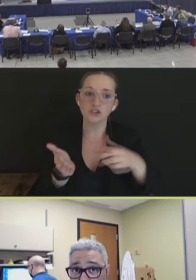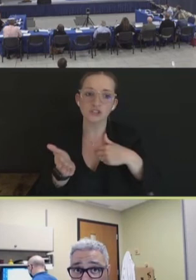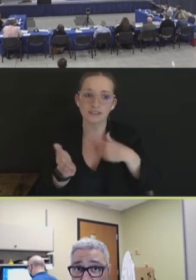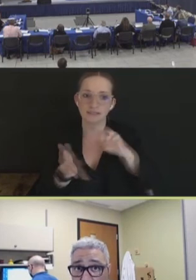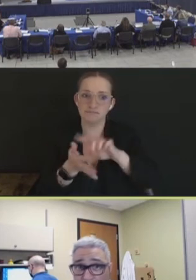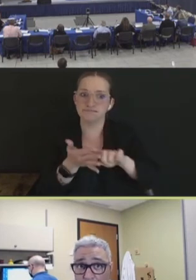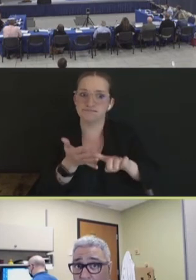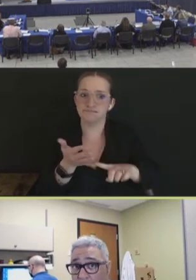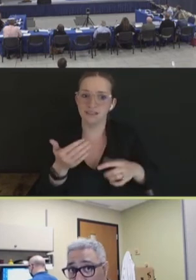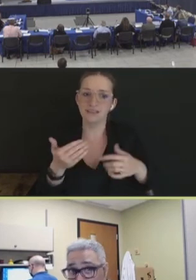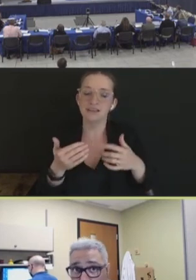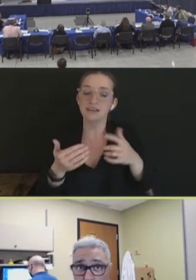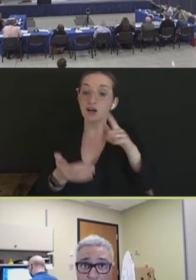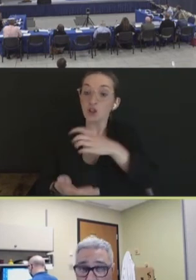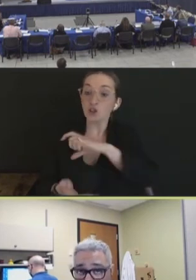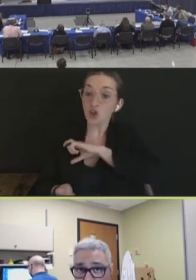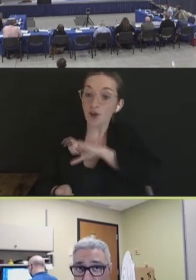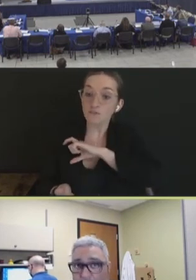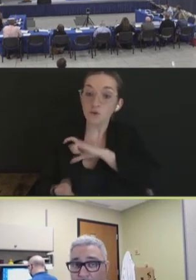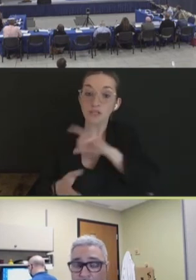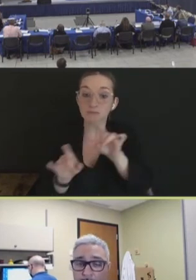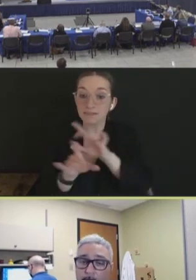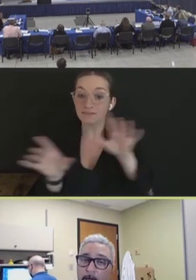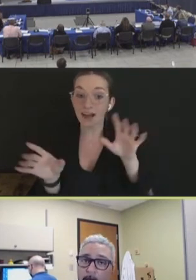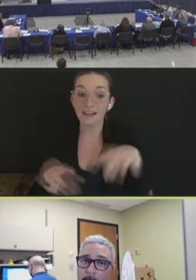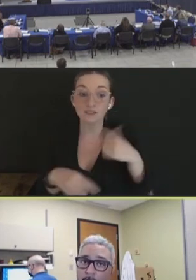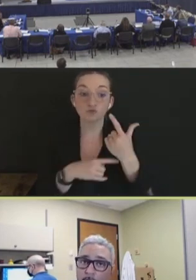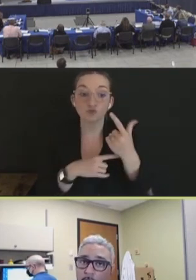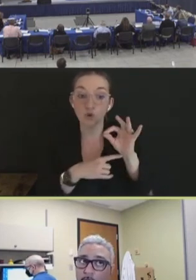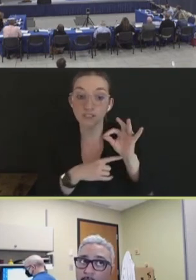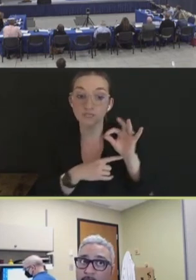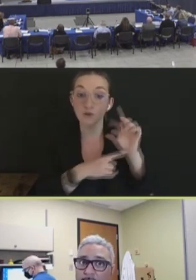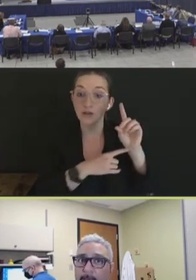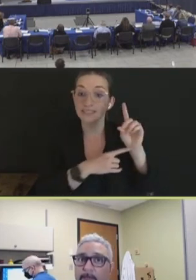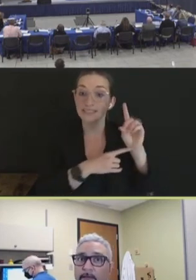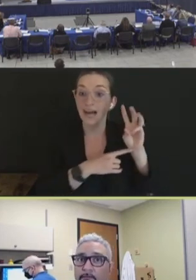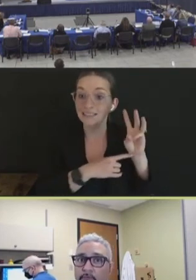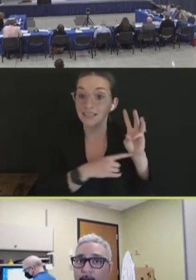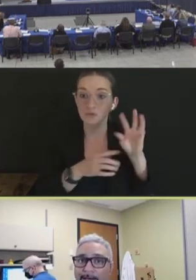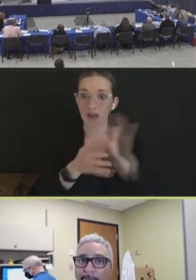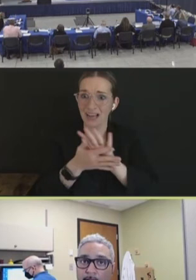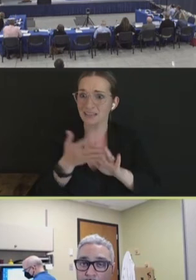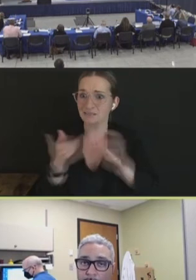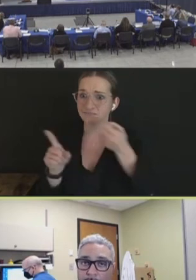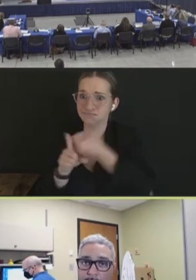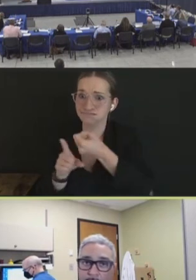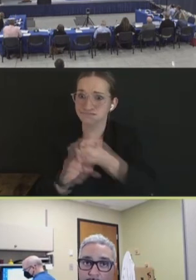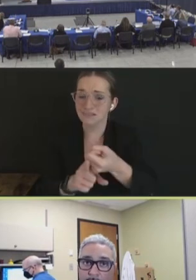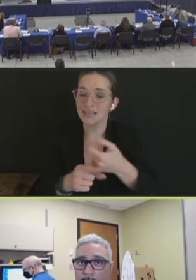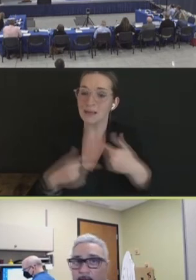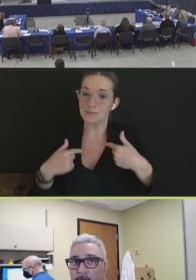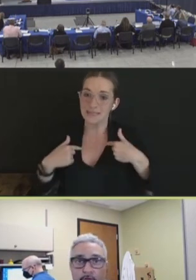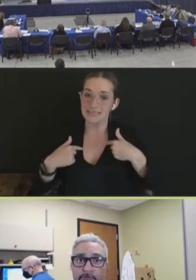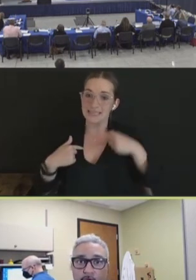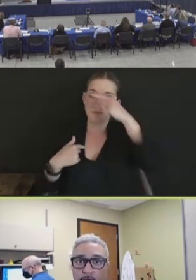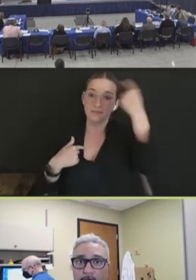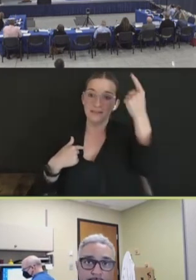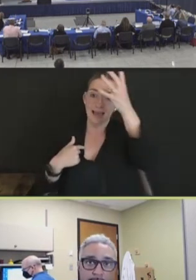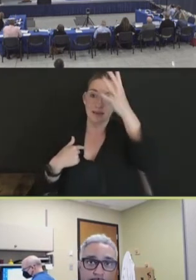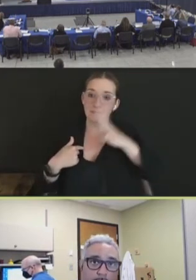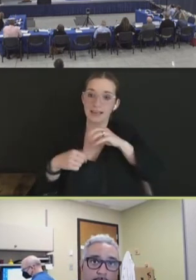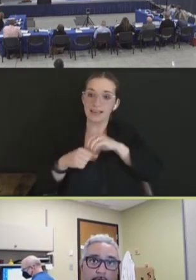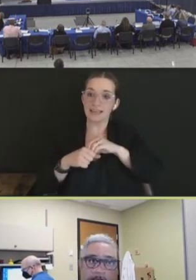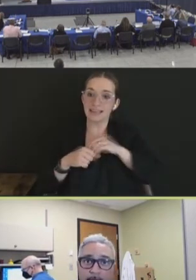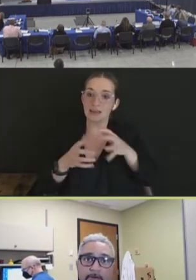enforcement violence is a big deal with George Floyd, Dante Wright, et cetera. Me as a Black man in America, seeing George Floyd